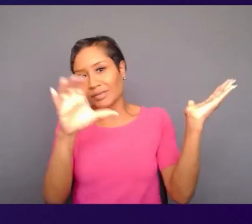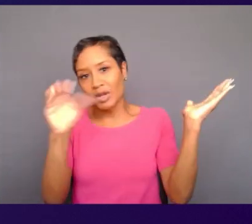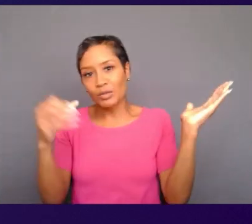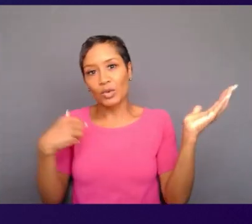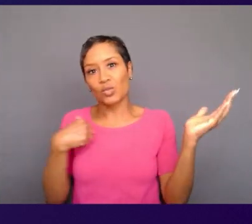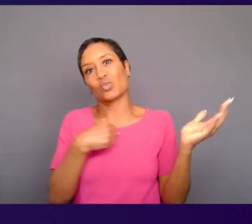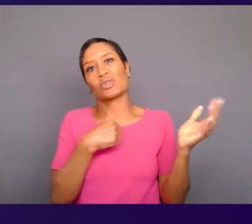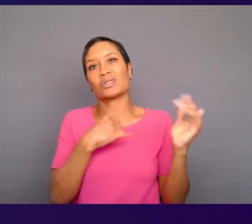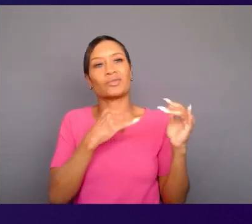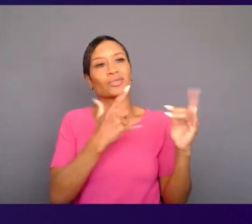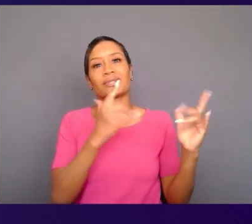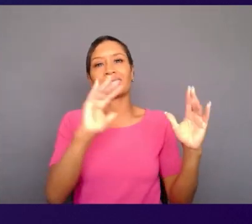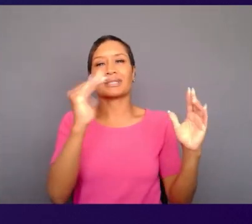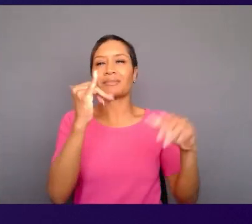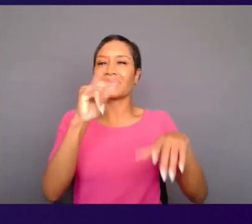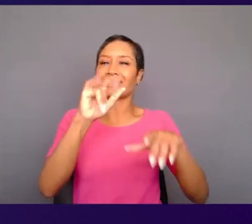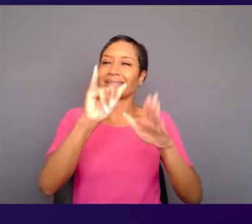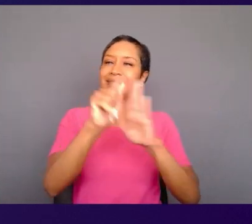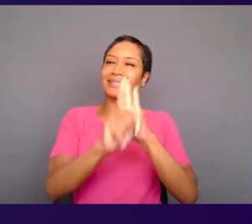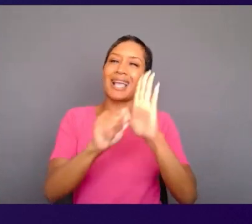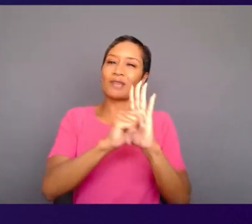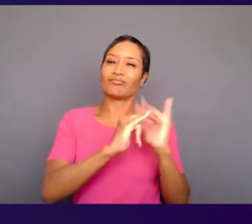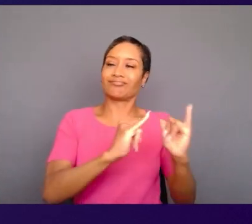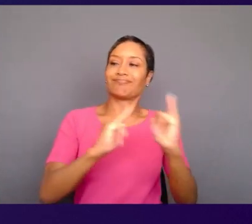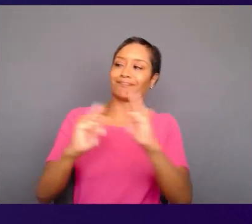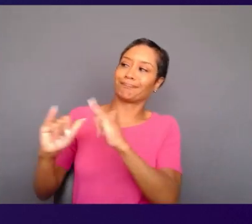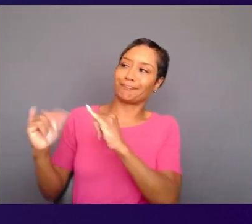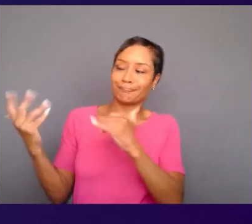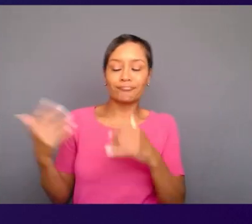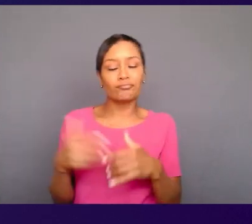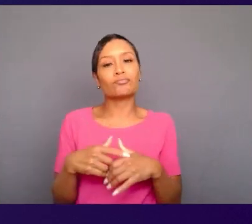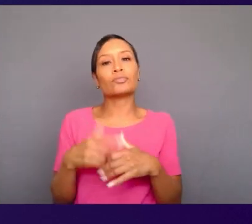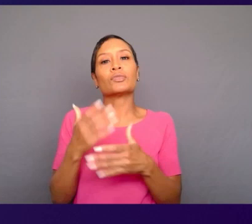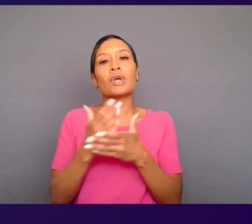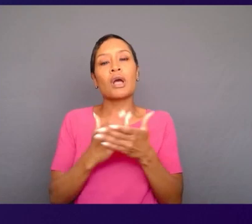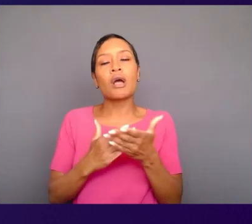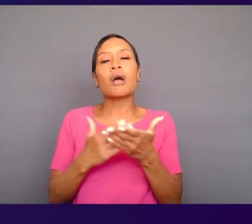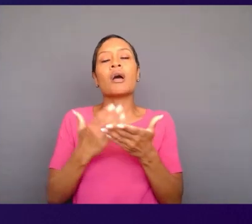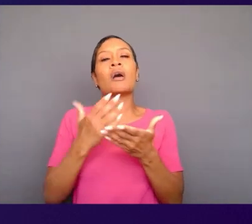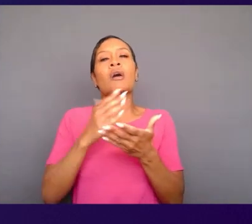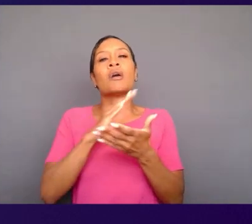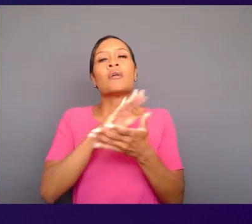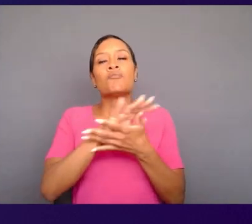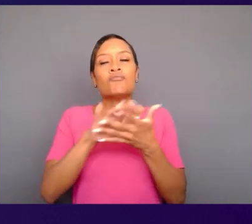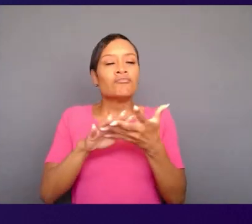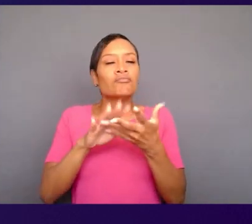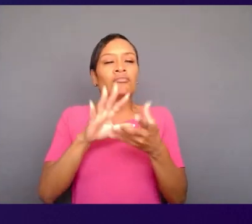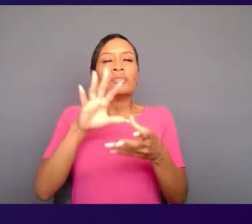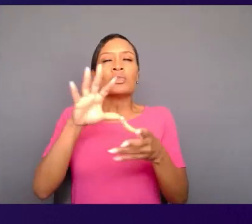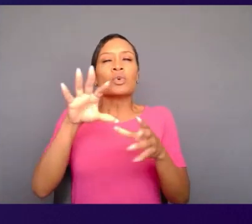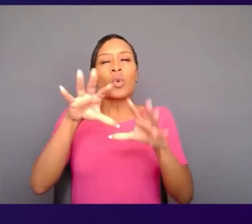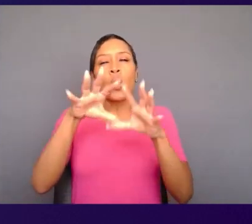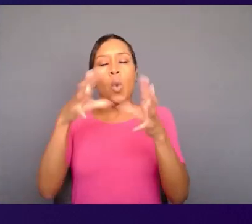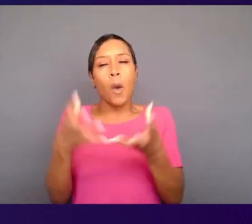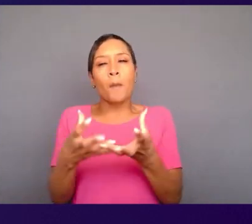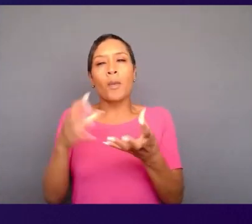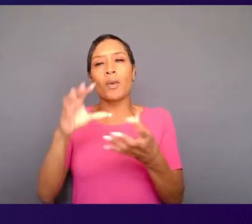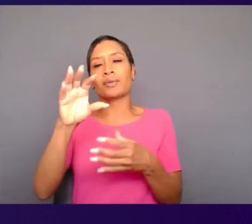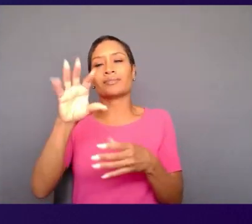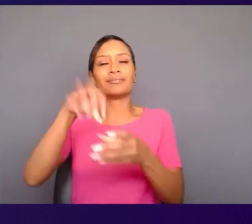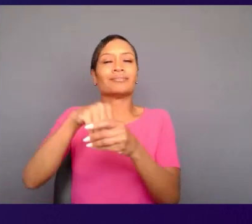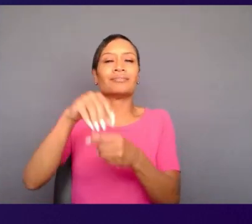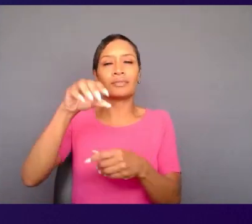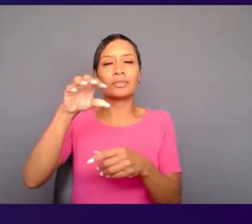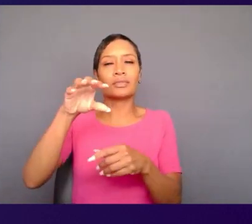same time period. And, there were some properties of the global energy marketplace that were causing